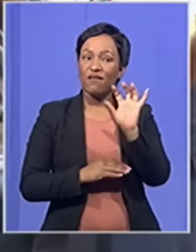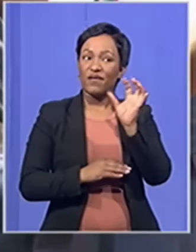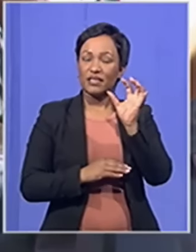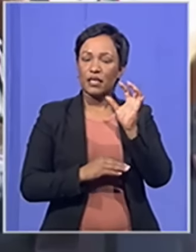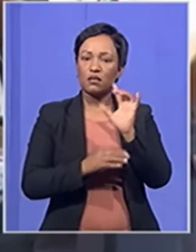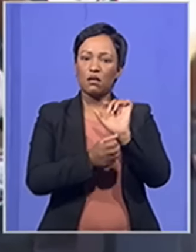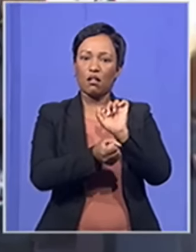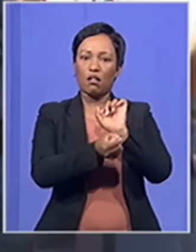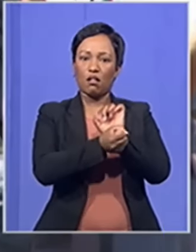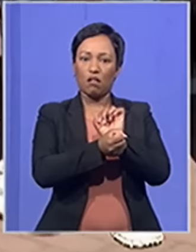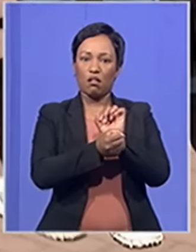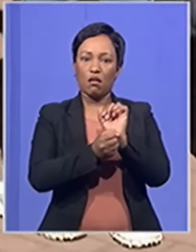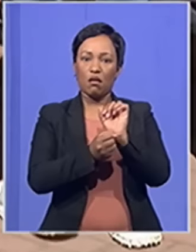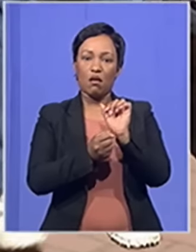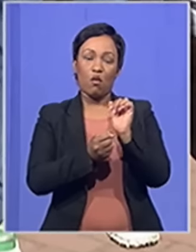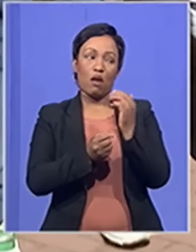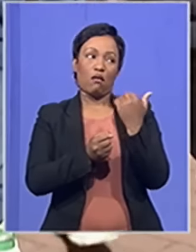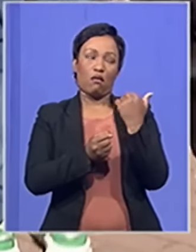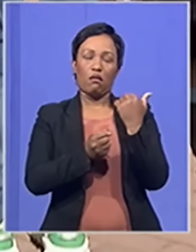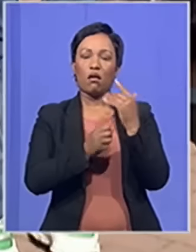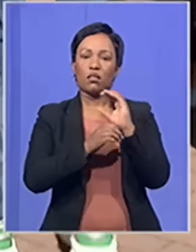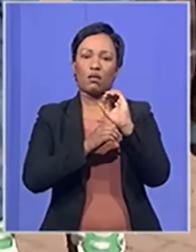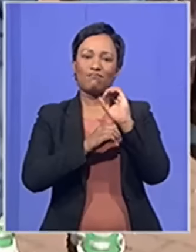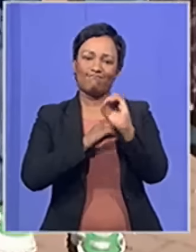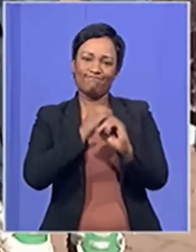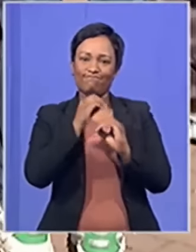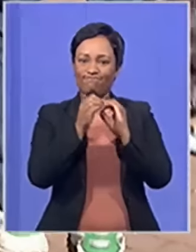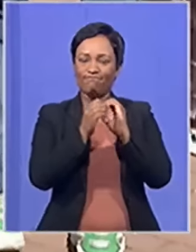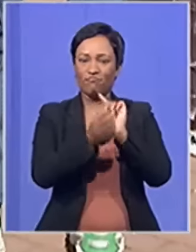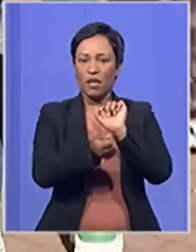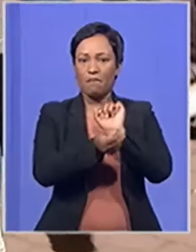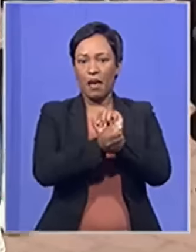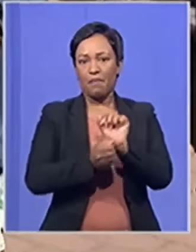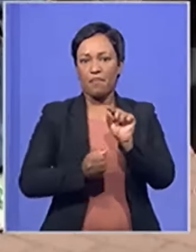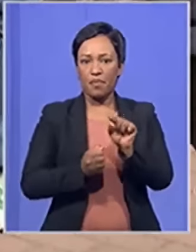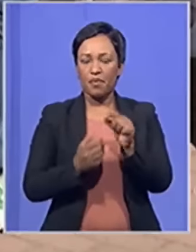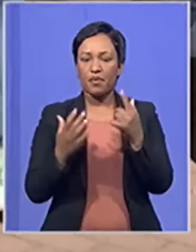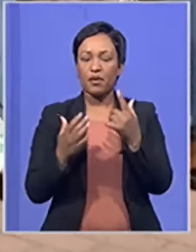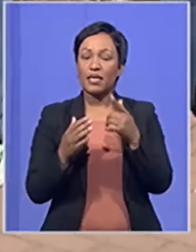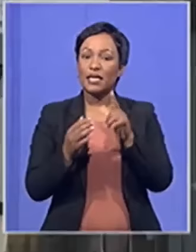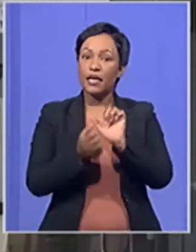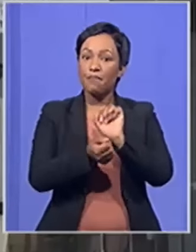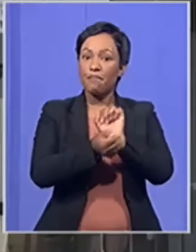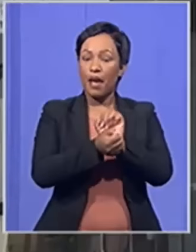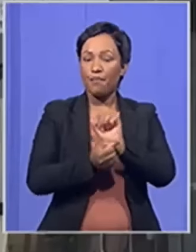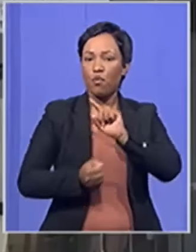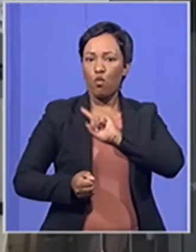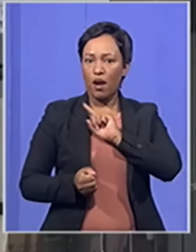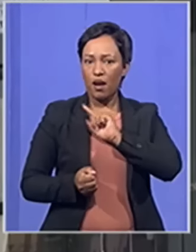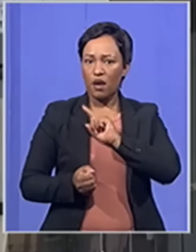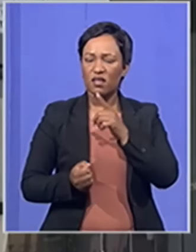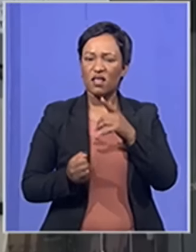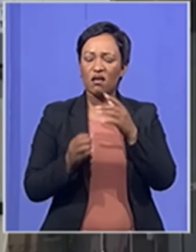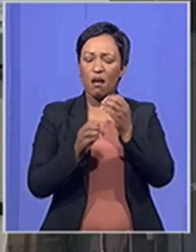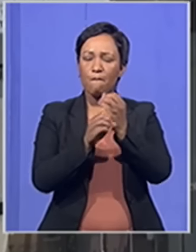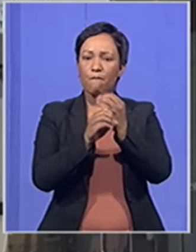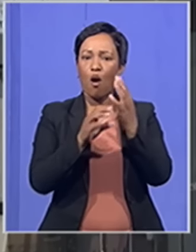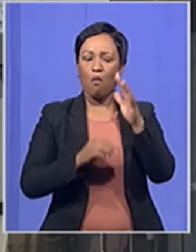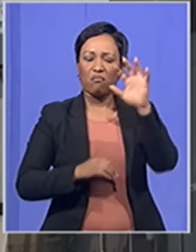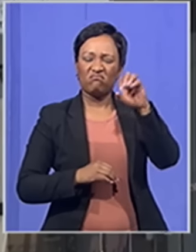mo mesong ya Lamatlhatso. Mapodisi a na tlhomamisa gore ba tshwere morago ga gore ba latlhele bomo ya petrolo